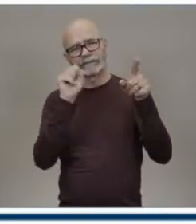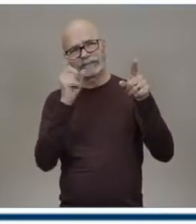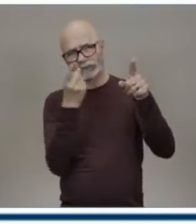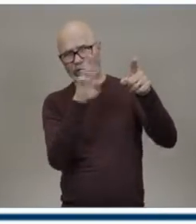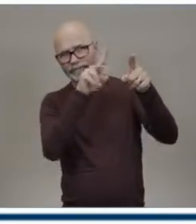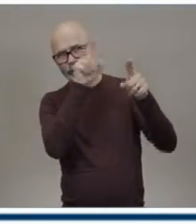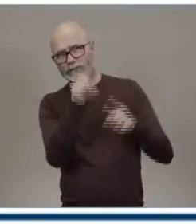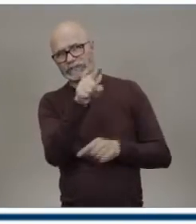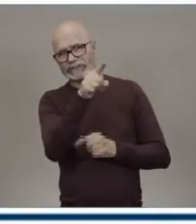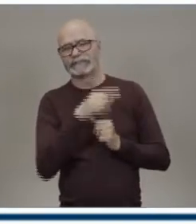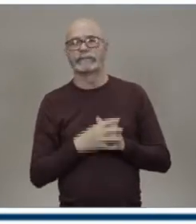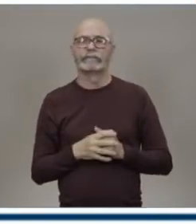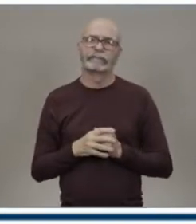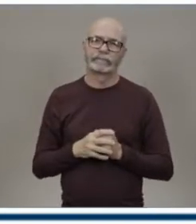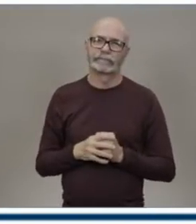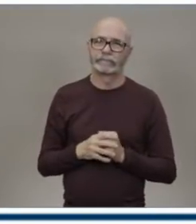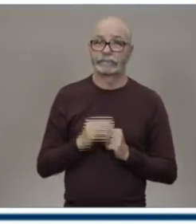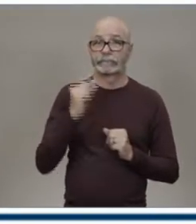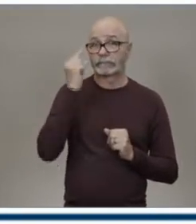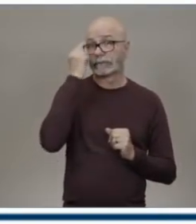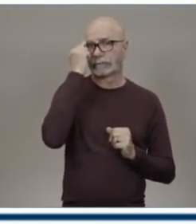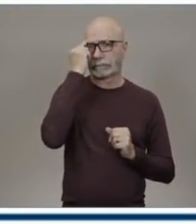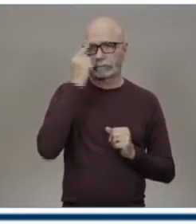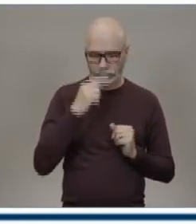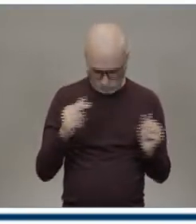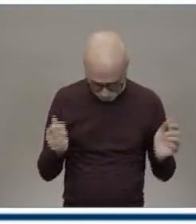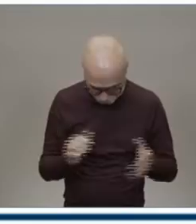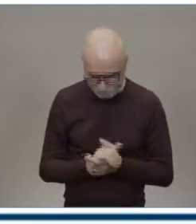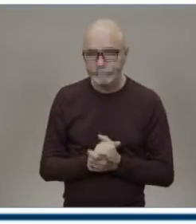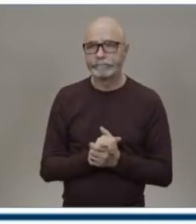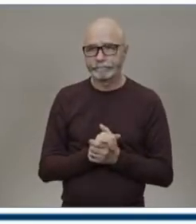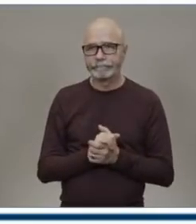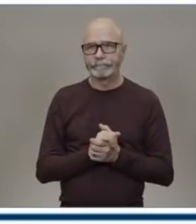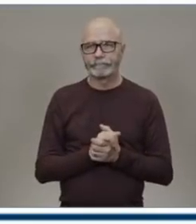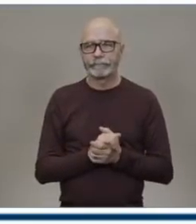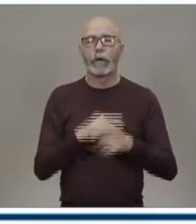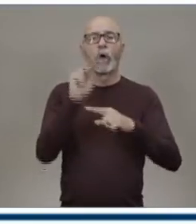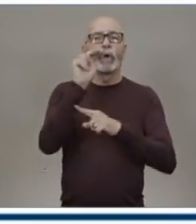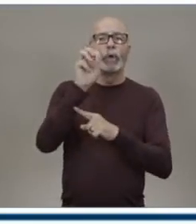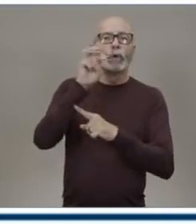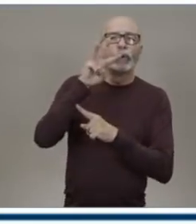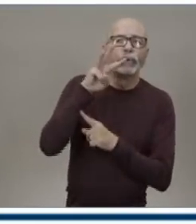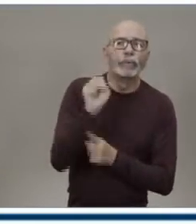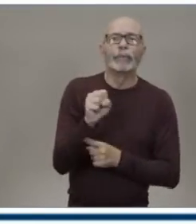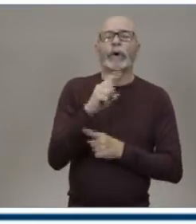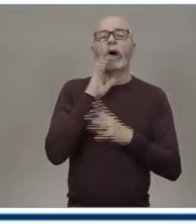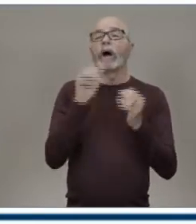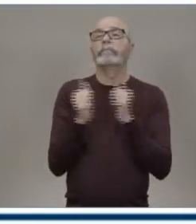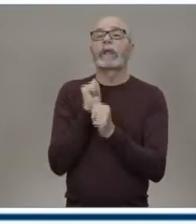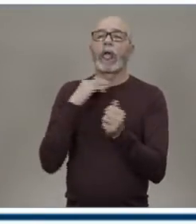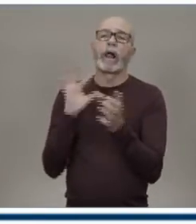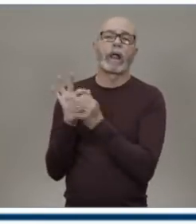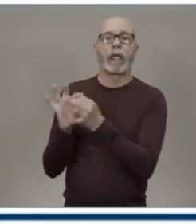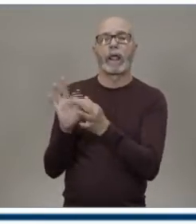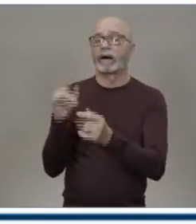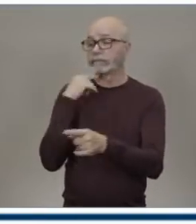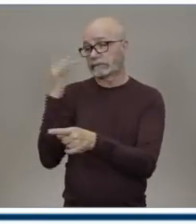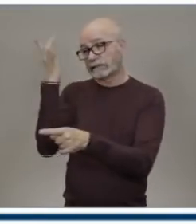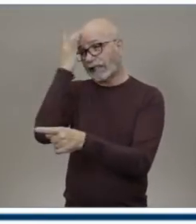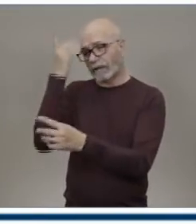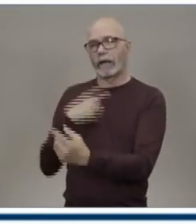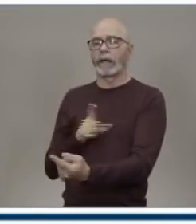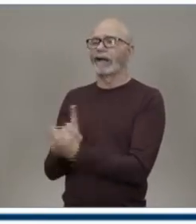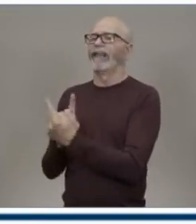there have been all the new releases say it's either travel or close contacts with people or travel, and yet we're